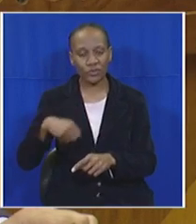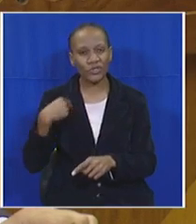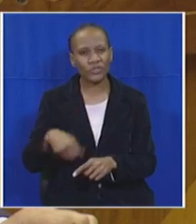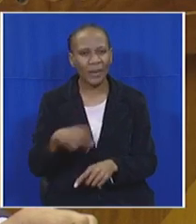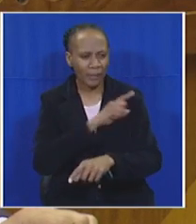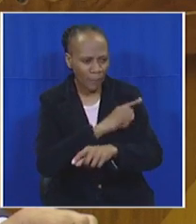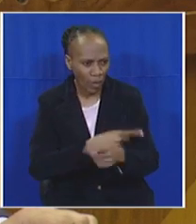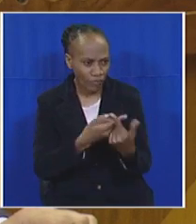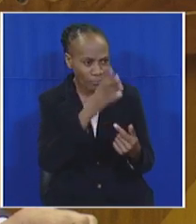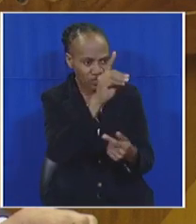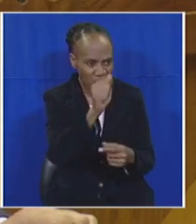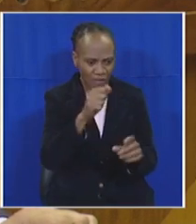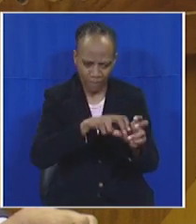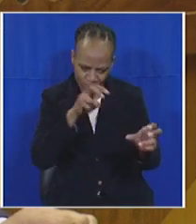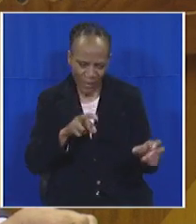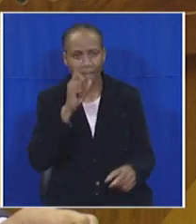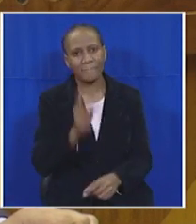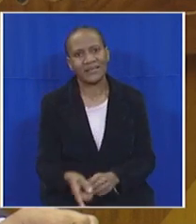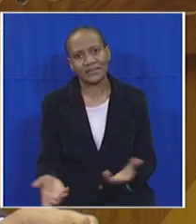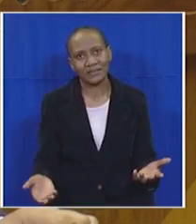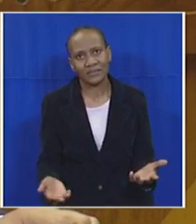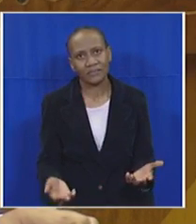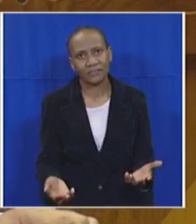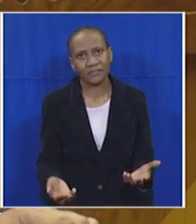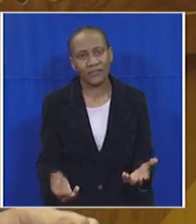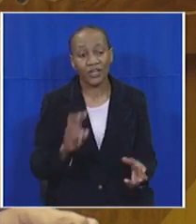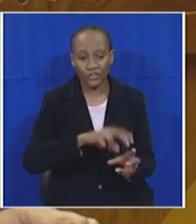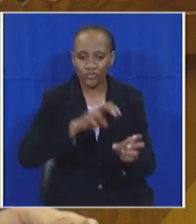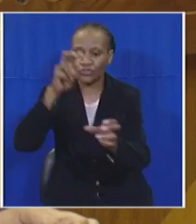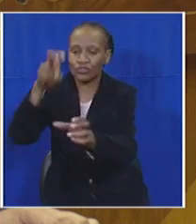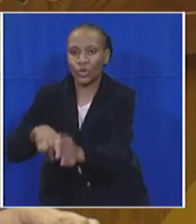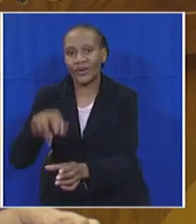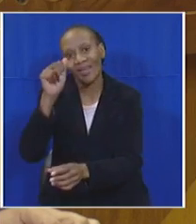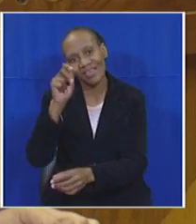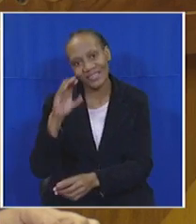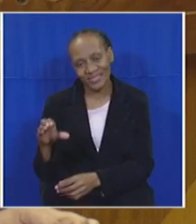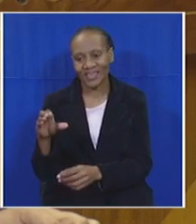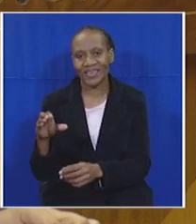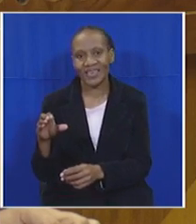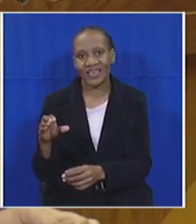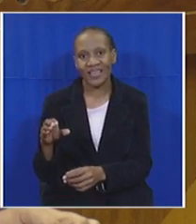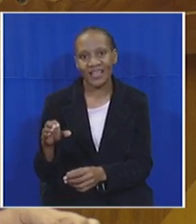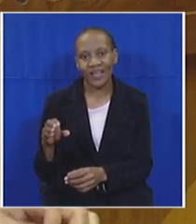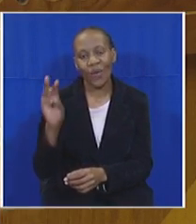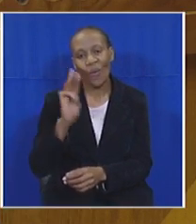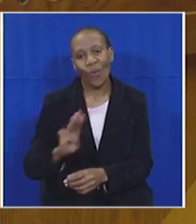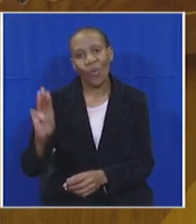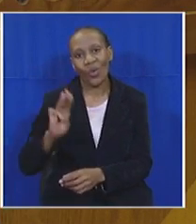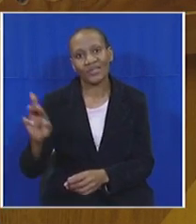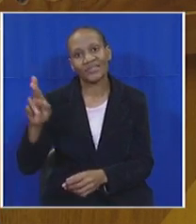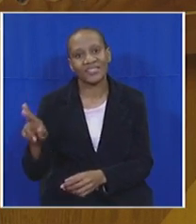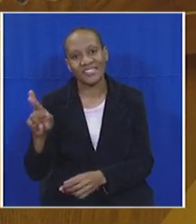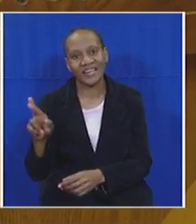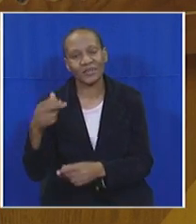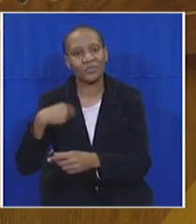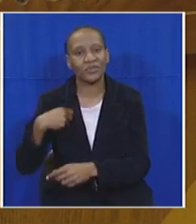from the DA-governed Mogale City Municipality and vest them in the ANC-controlled West Rand District Municipality, not